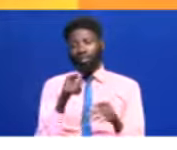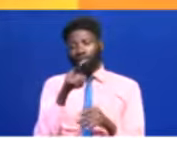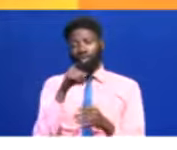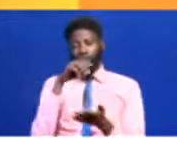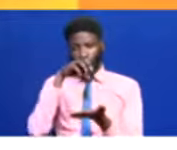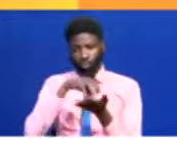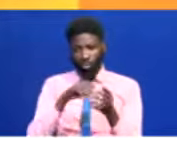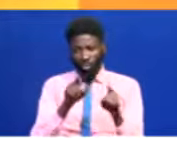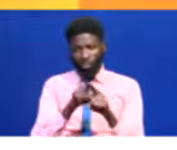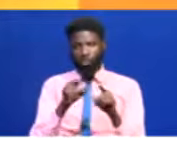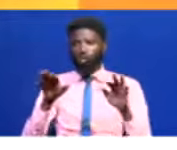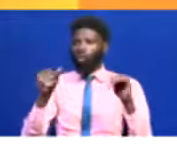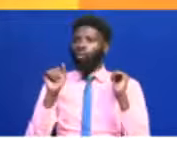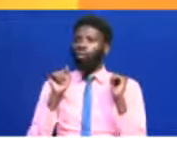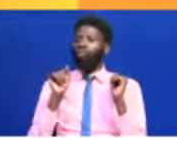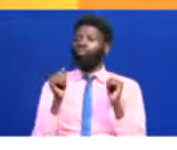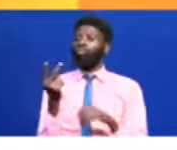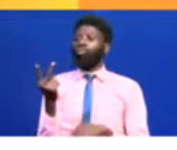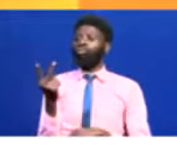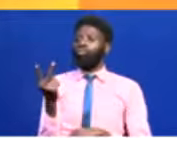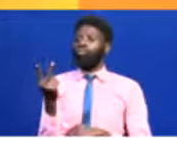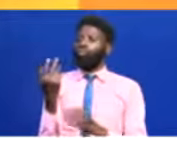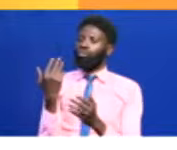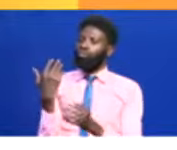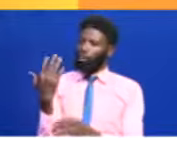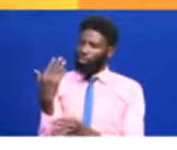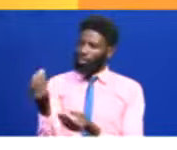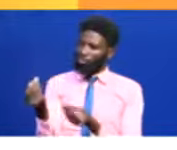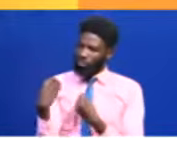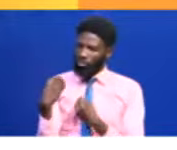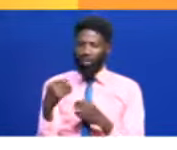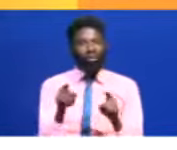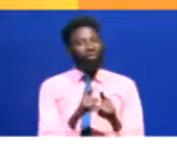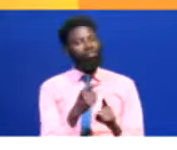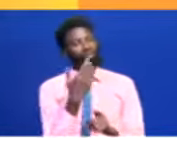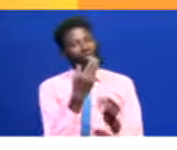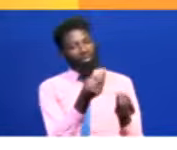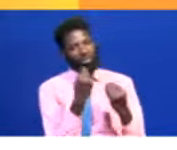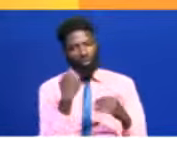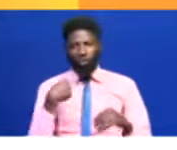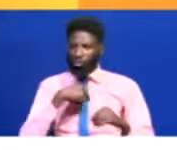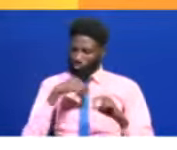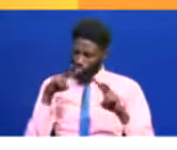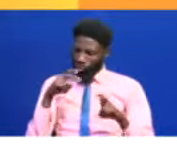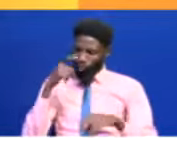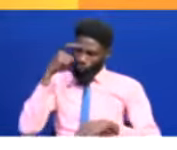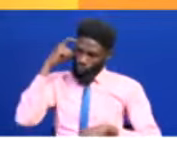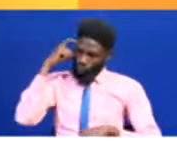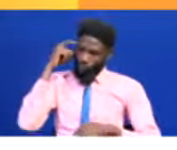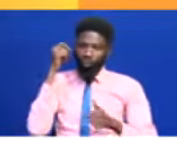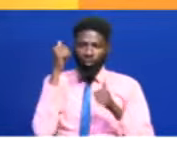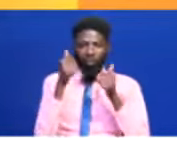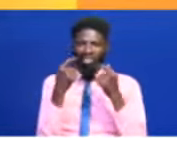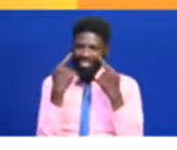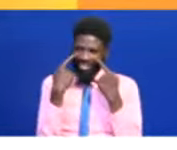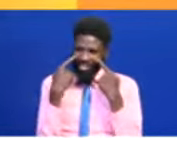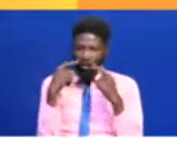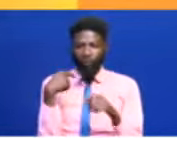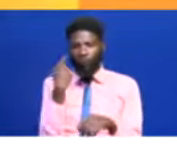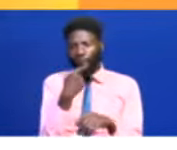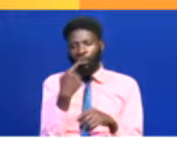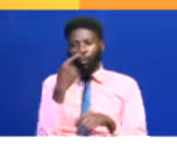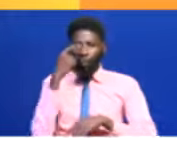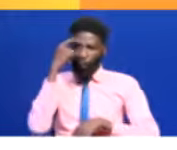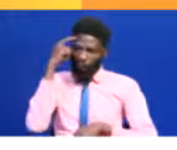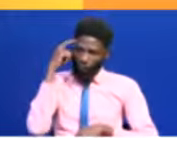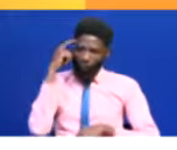two. Bring your documents, and then we are in a position to authenticate and see who is